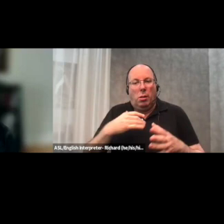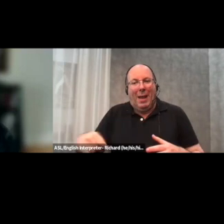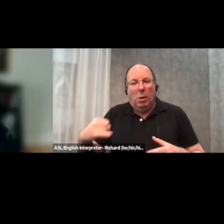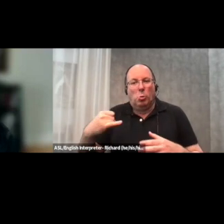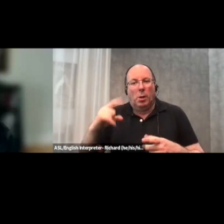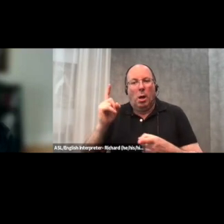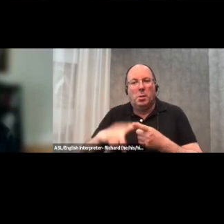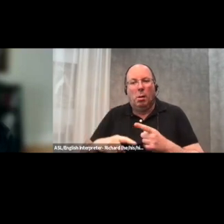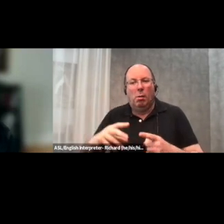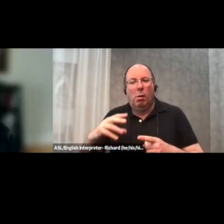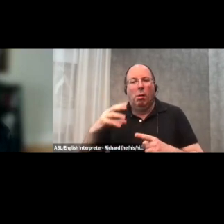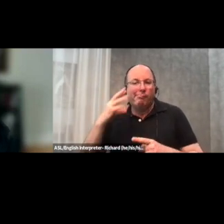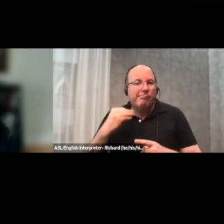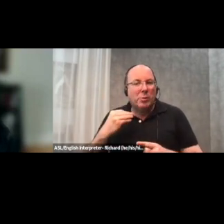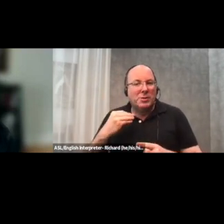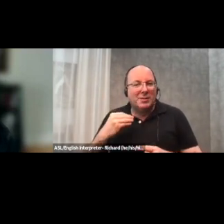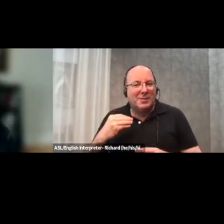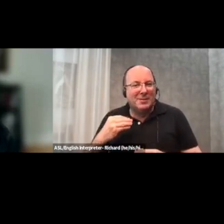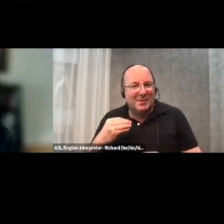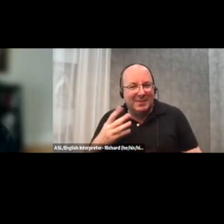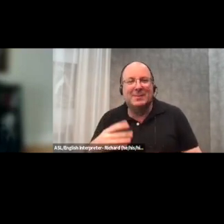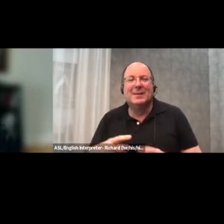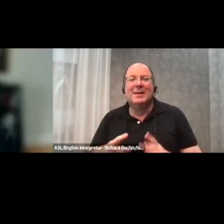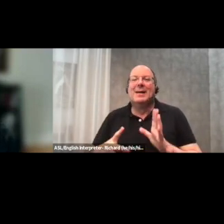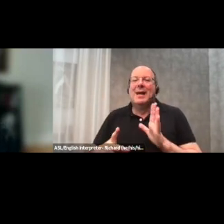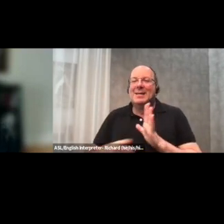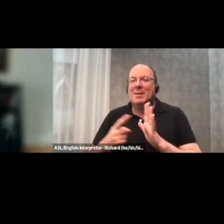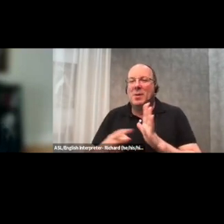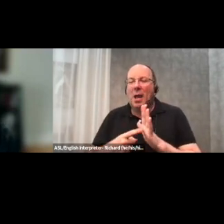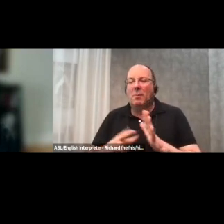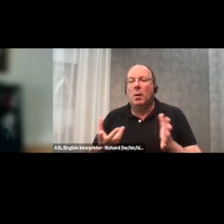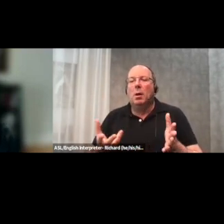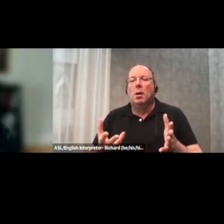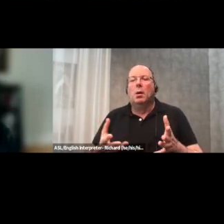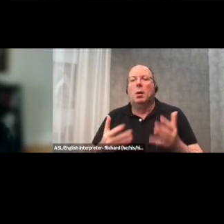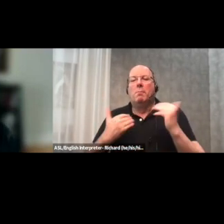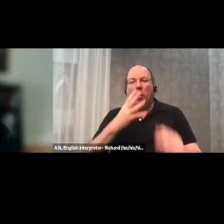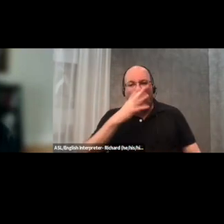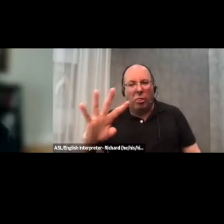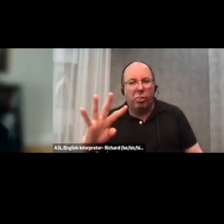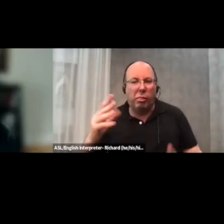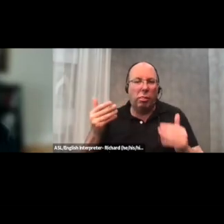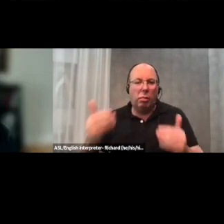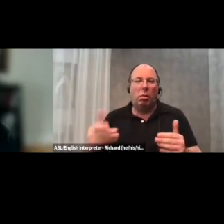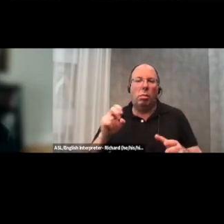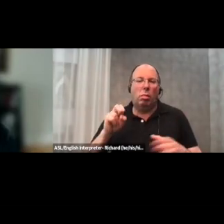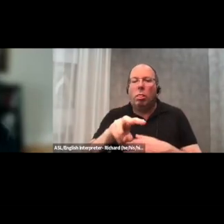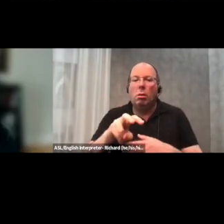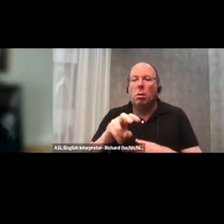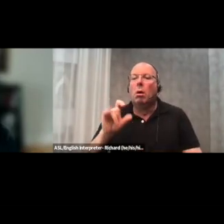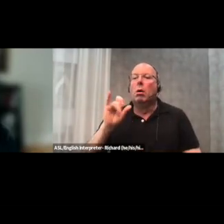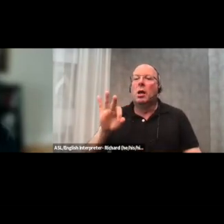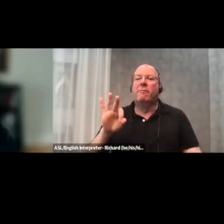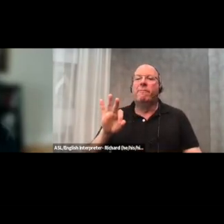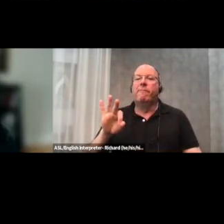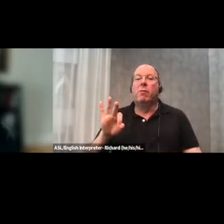that thing. So it is possible to inadvertently violate a boundary. Now, what should you do